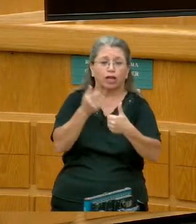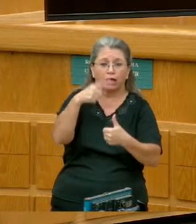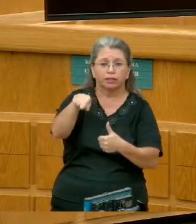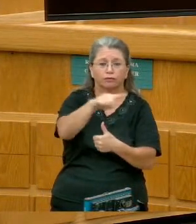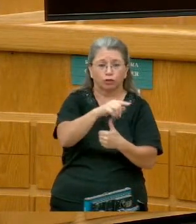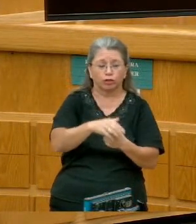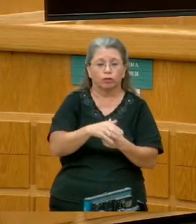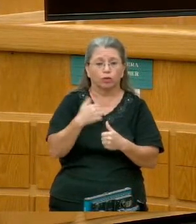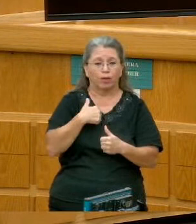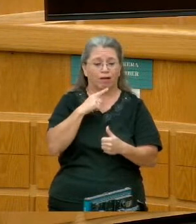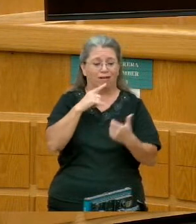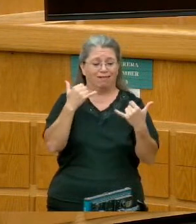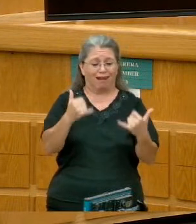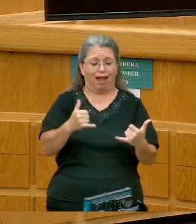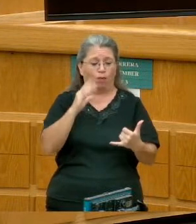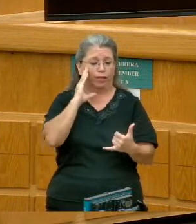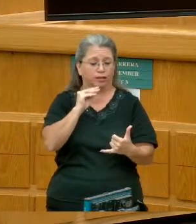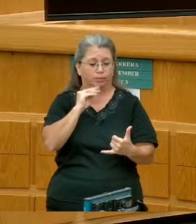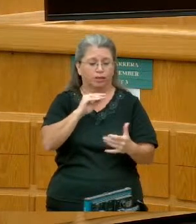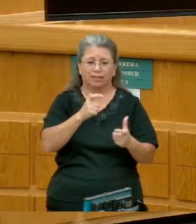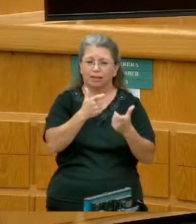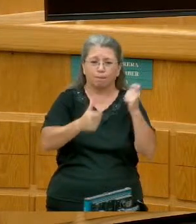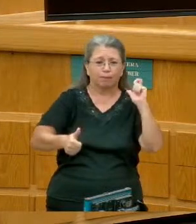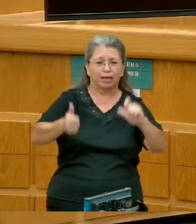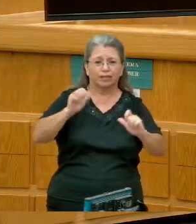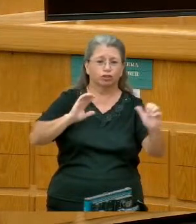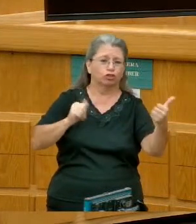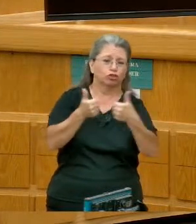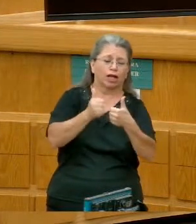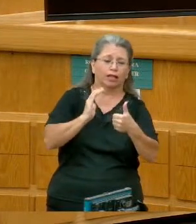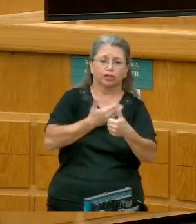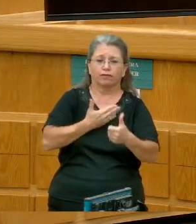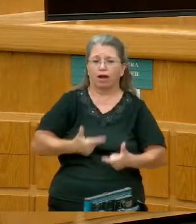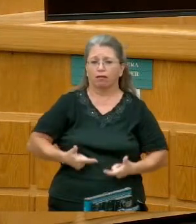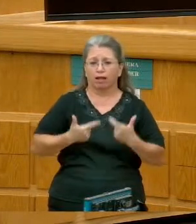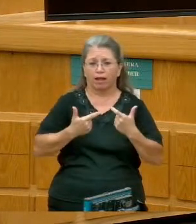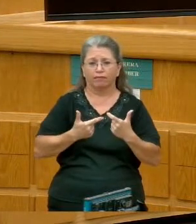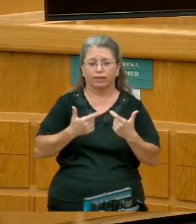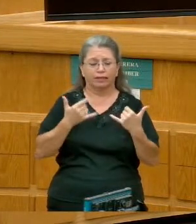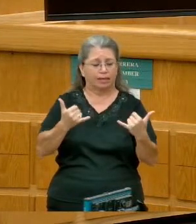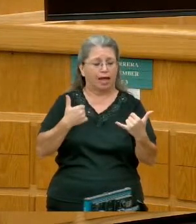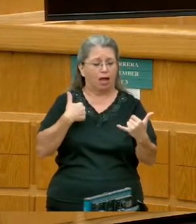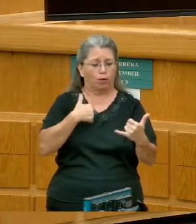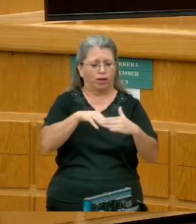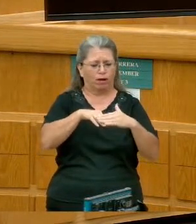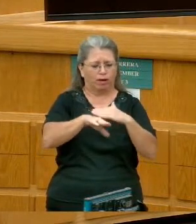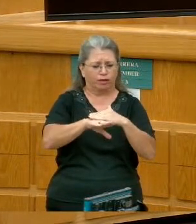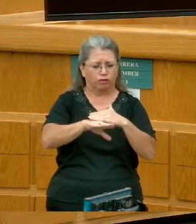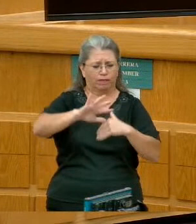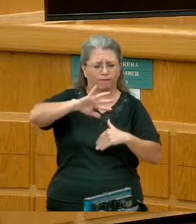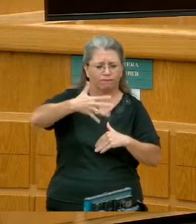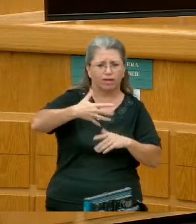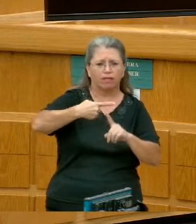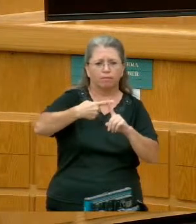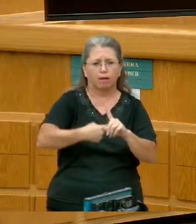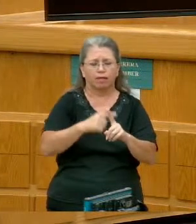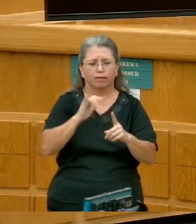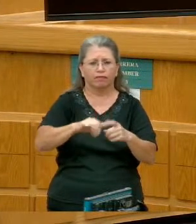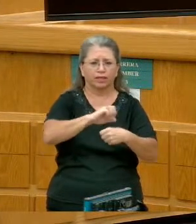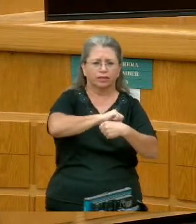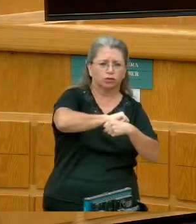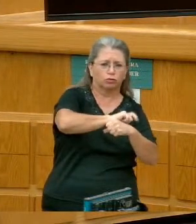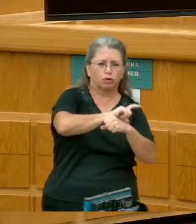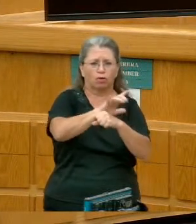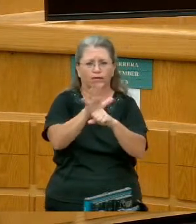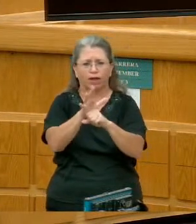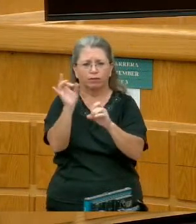challenge of our lives. Because as we enter the 5th month of the coronavirus pandemic, things have taken a dramatic turn for the worse